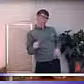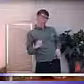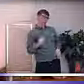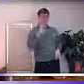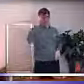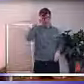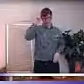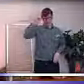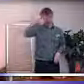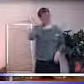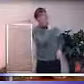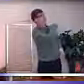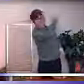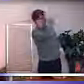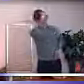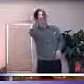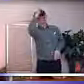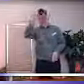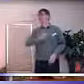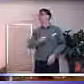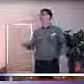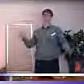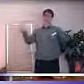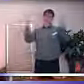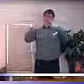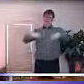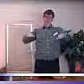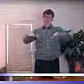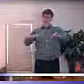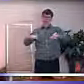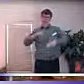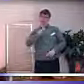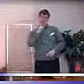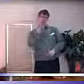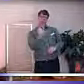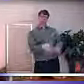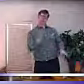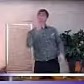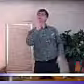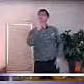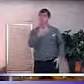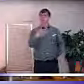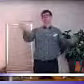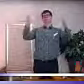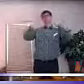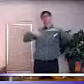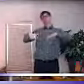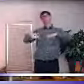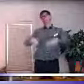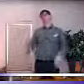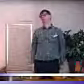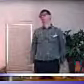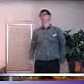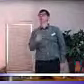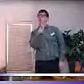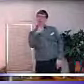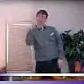theology? You know, people are not the same, nor will they ever be the same. You